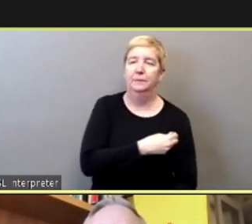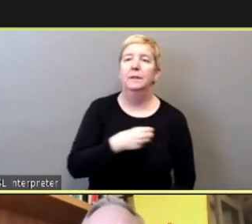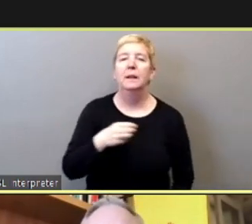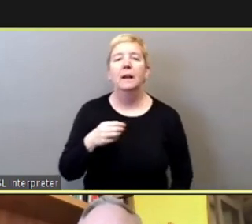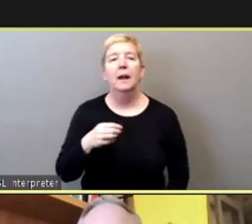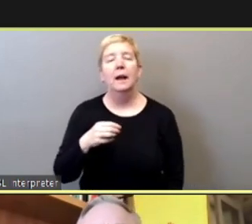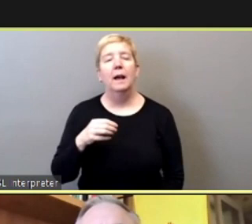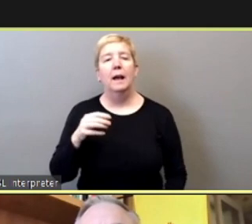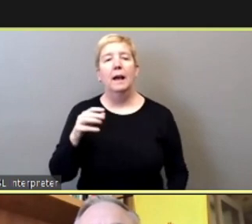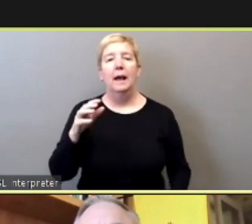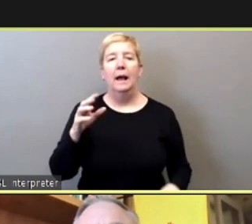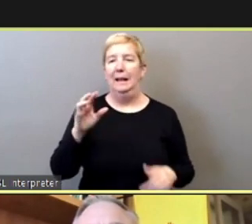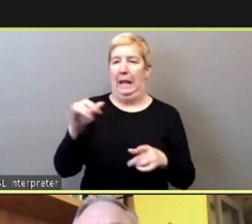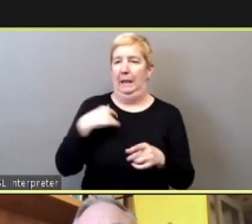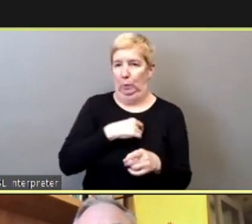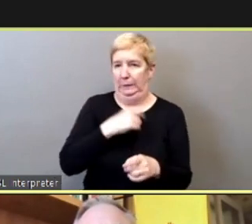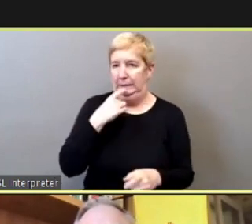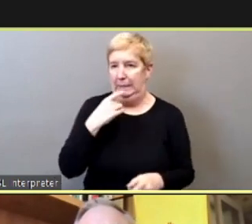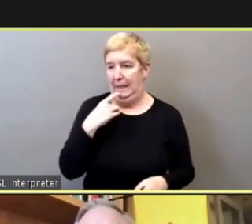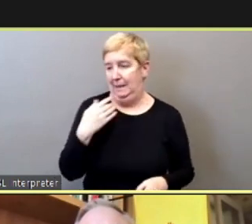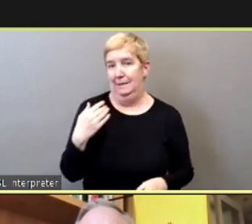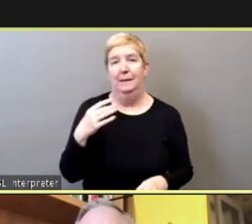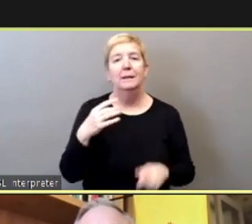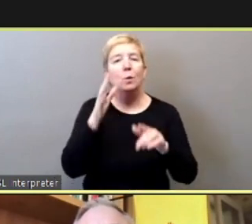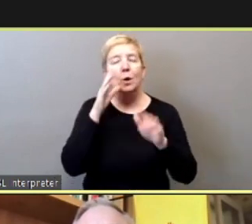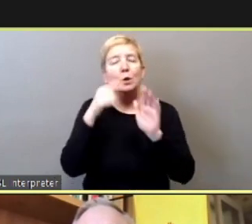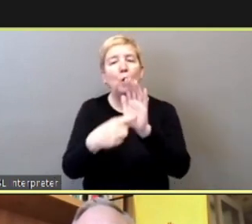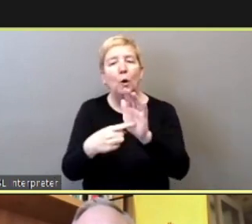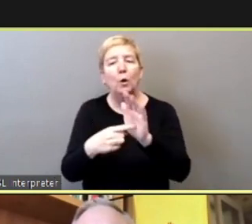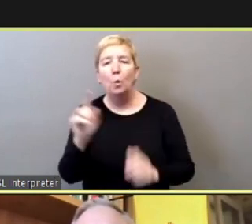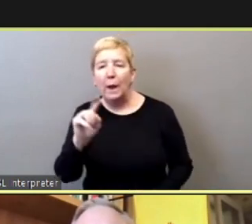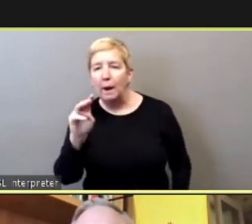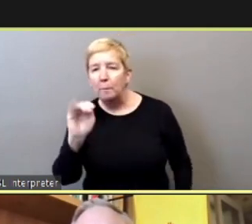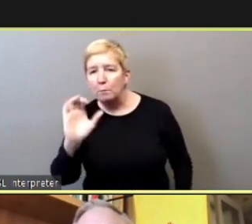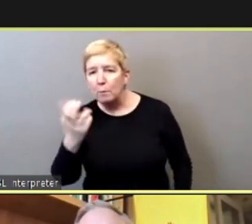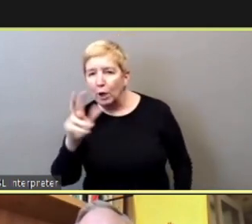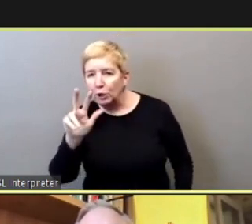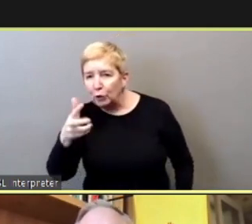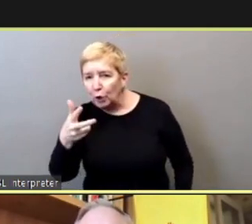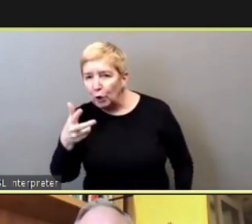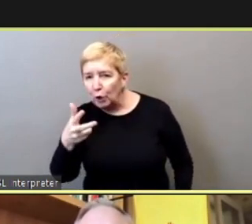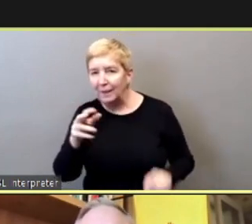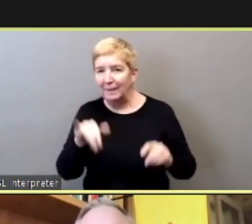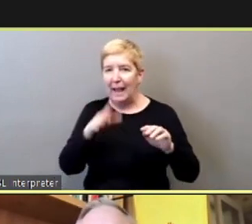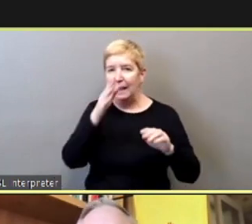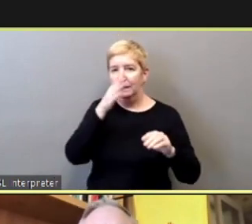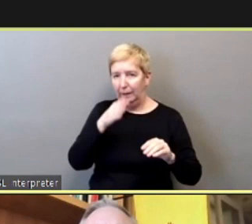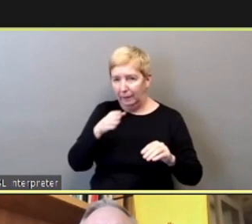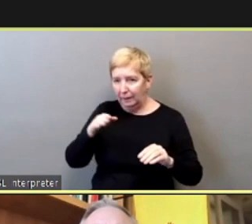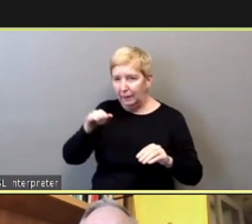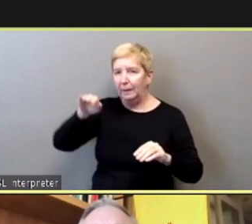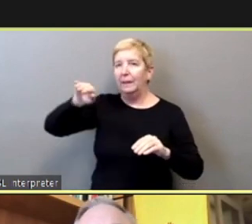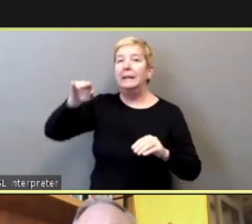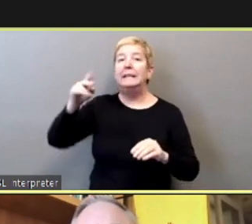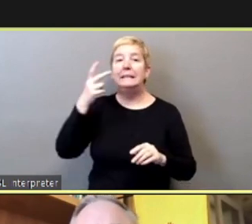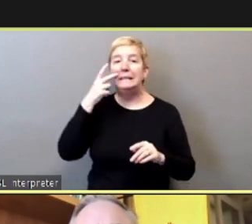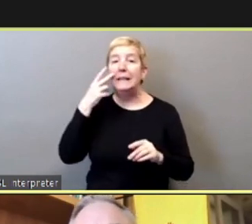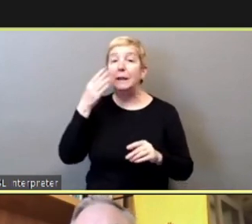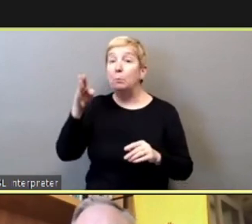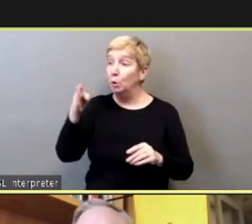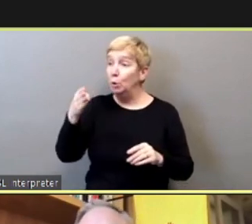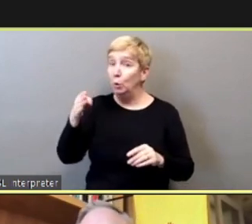where March 3rd is on the x-axis, the date there. But you can see that those curves, the blue